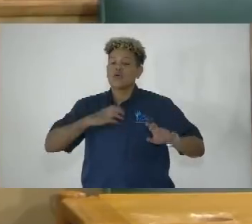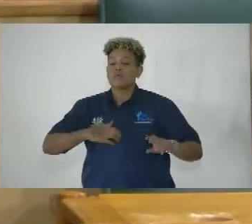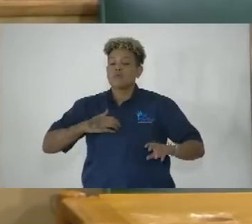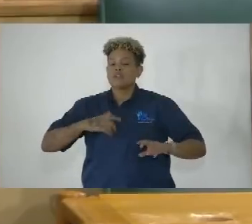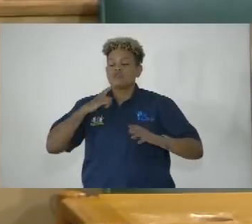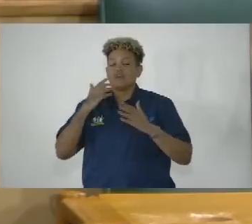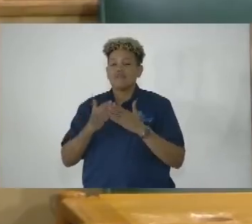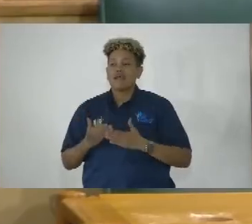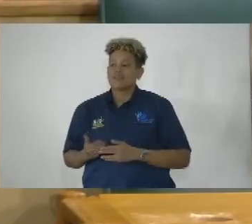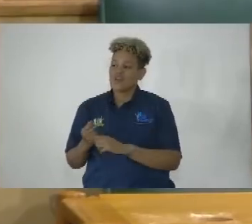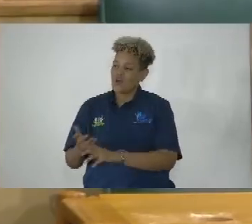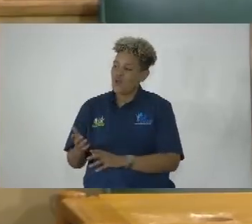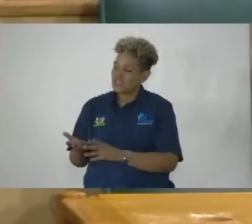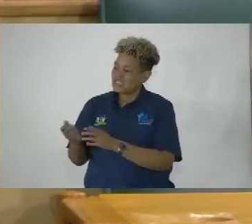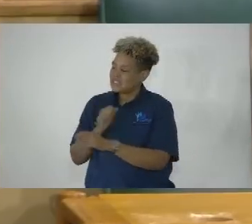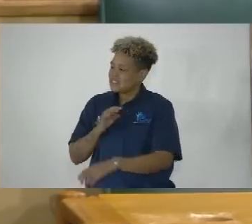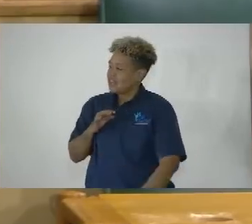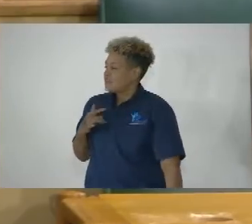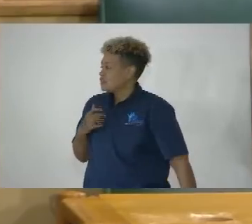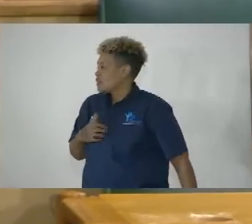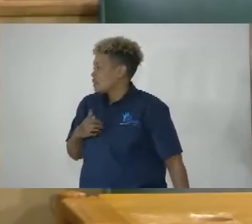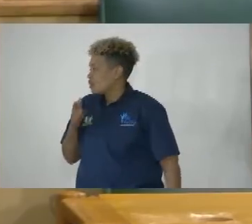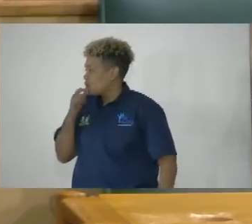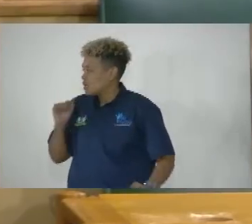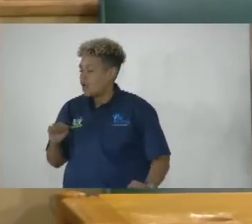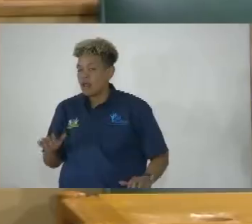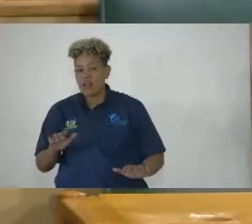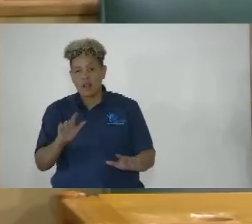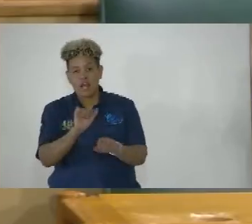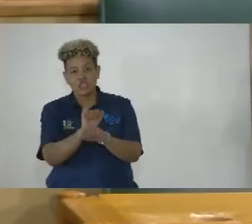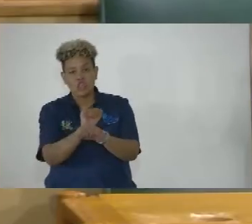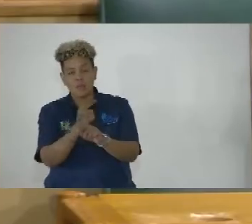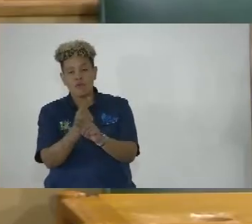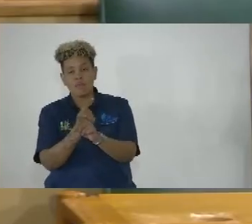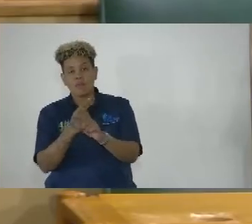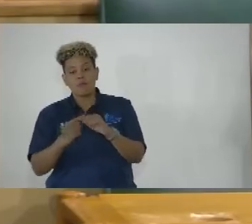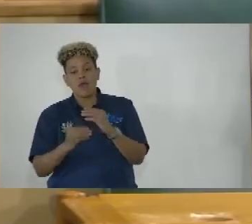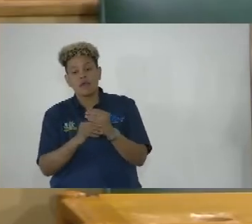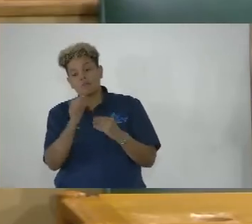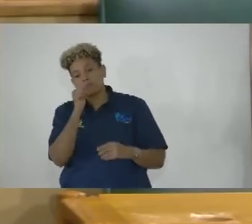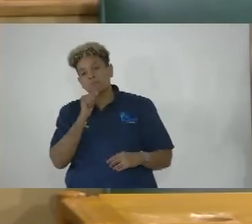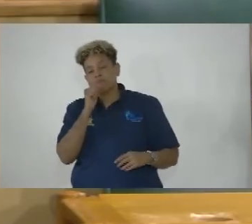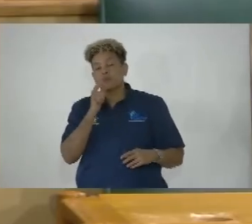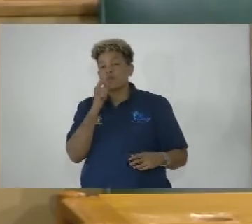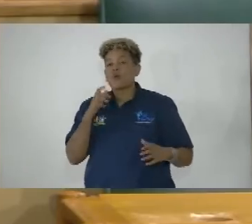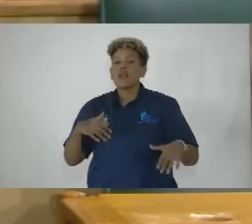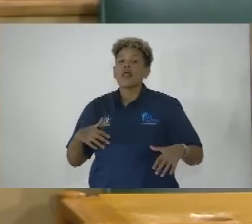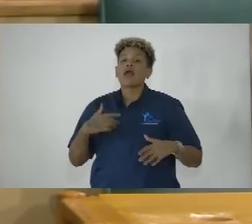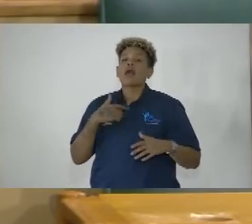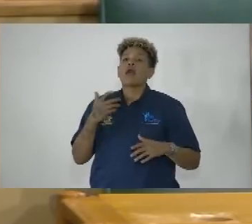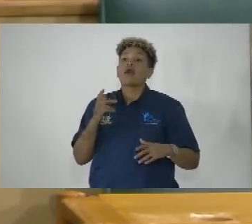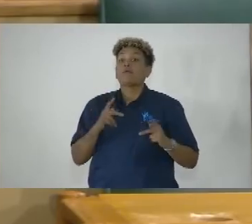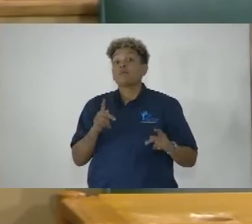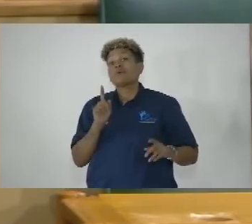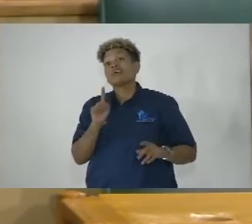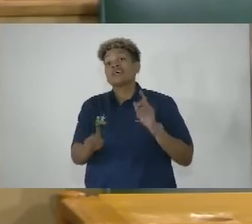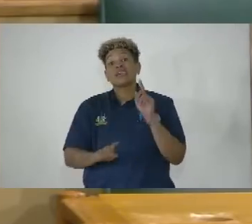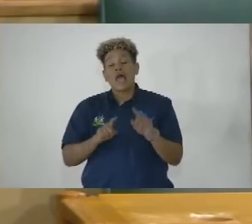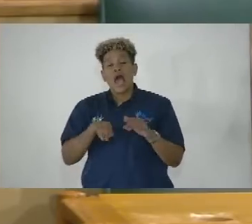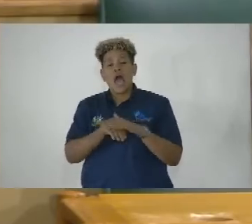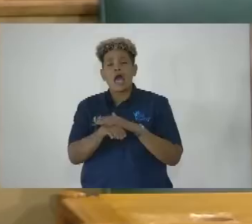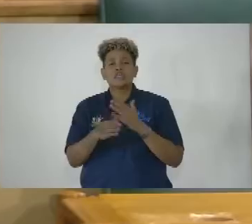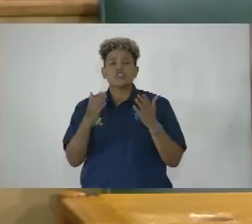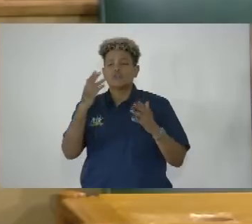factor among staff who are unable to do their jobs and patients who are not able to access desired